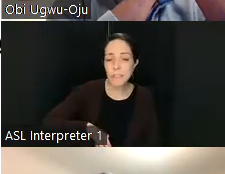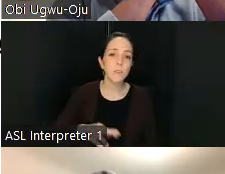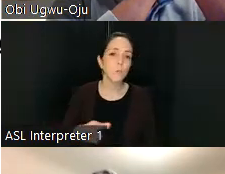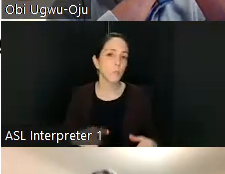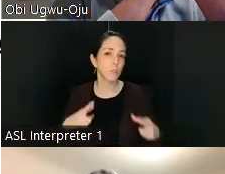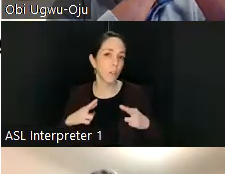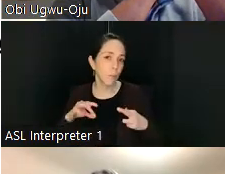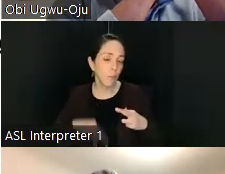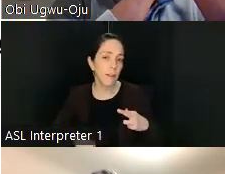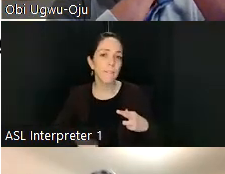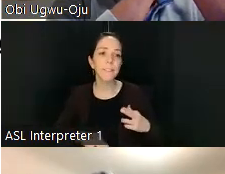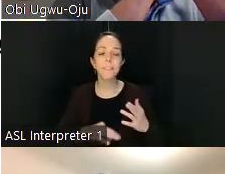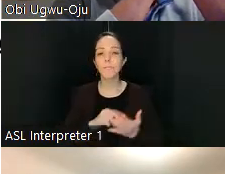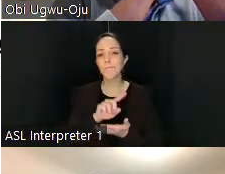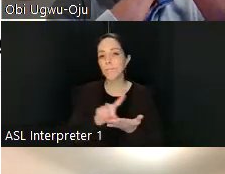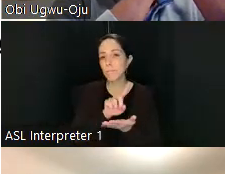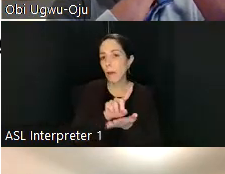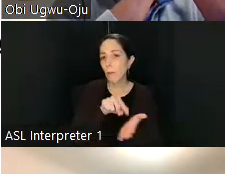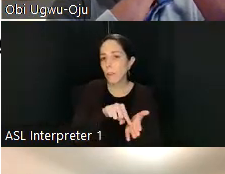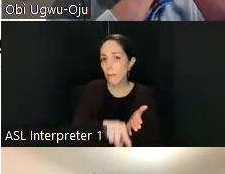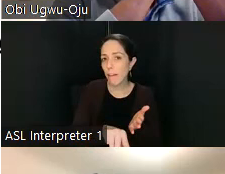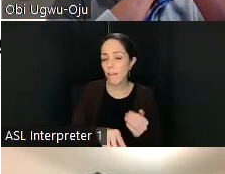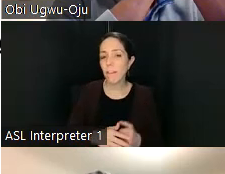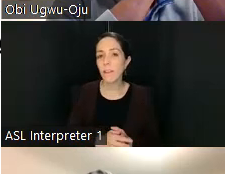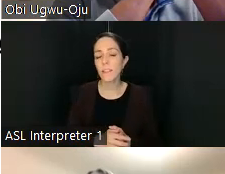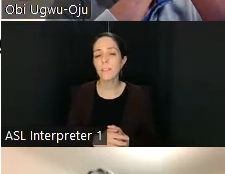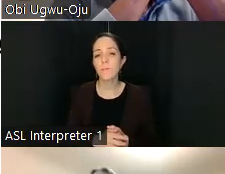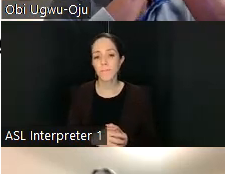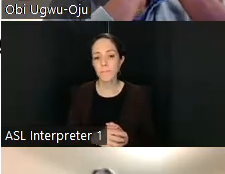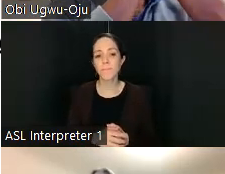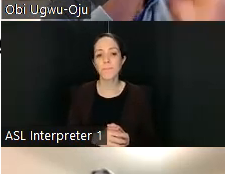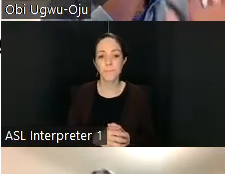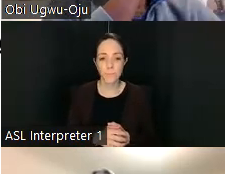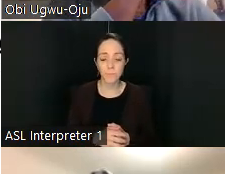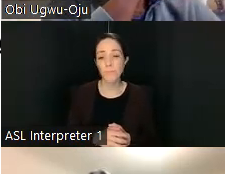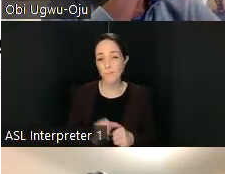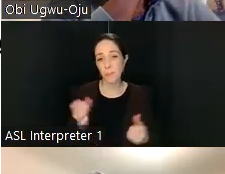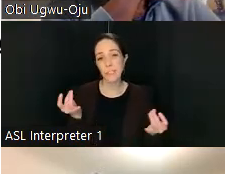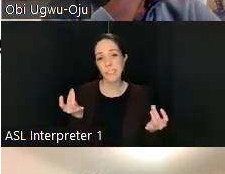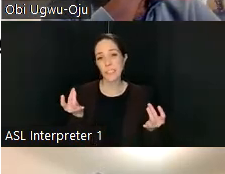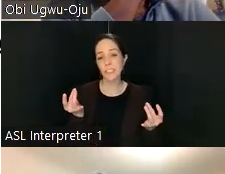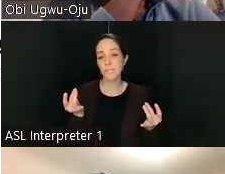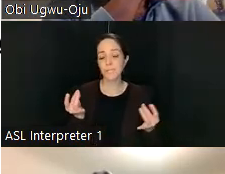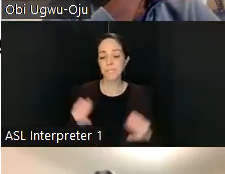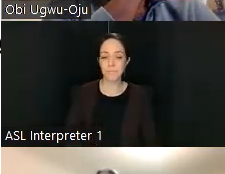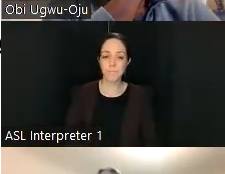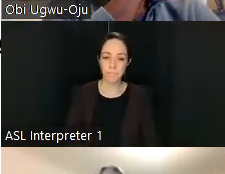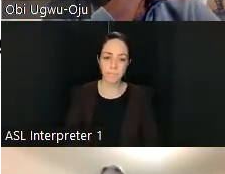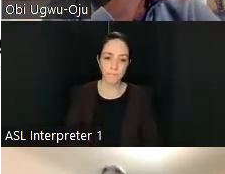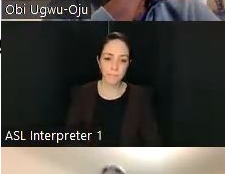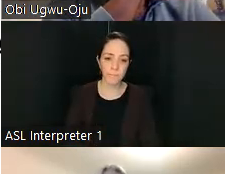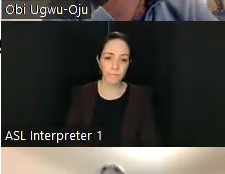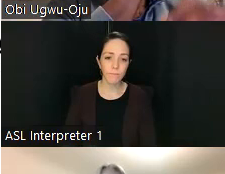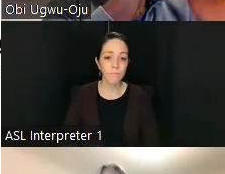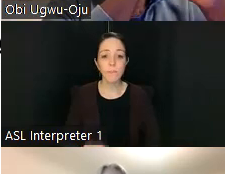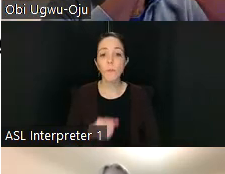the, hourly pay, it gets into trickiness. So yes, jury duty